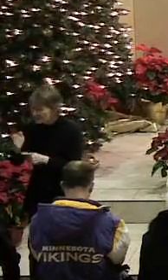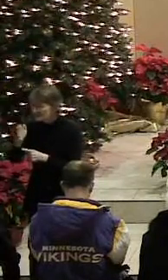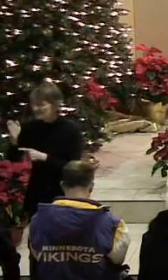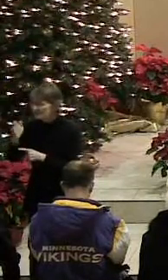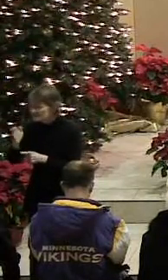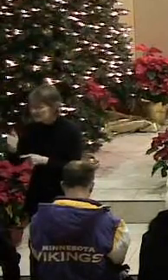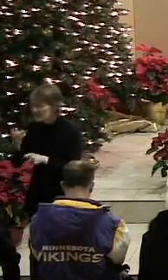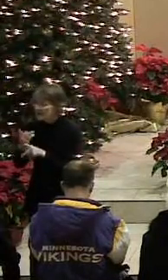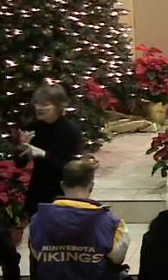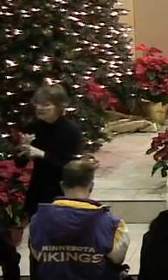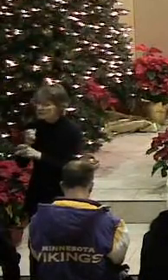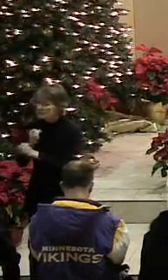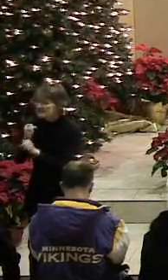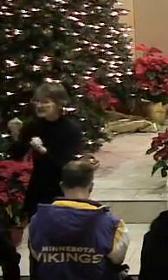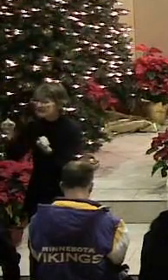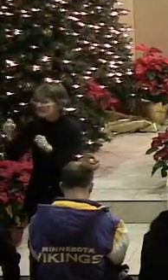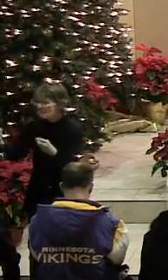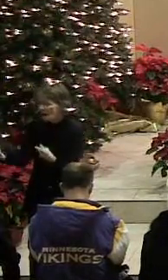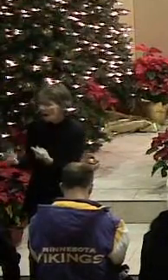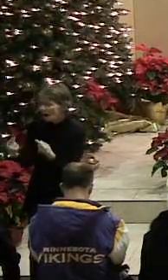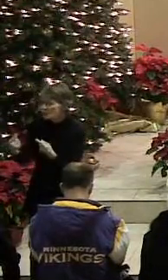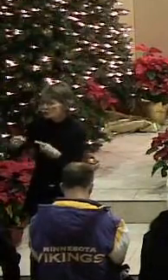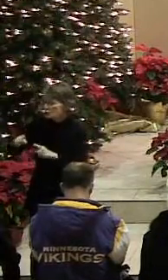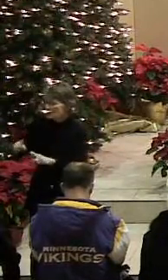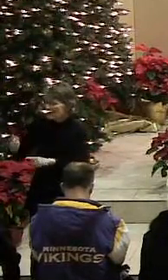you safe from harm throughout the year.